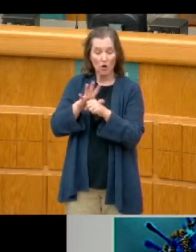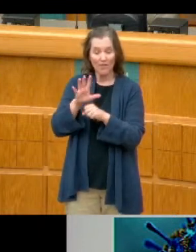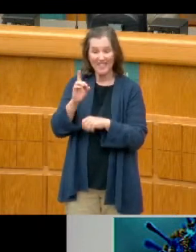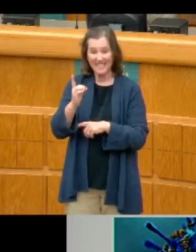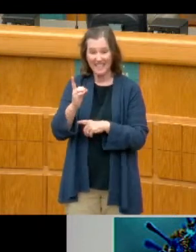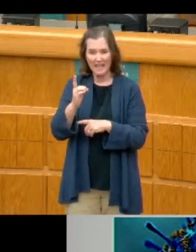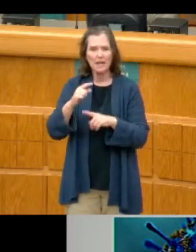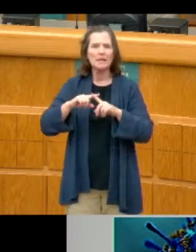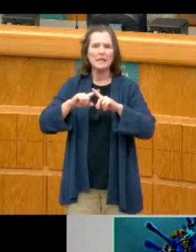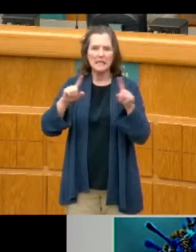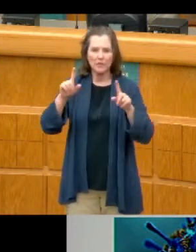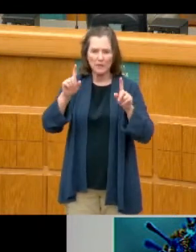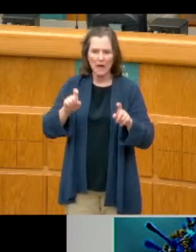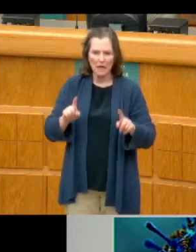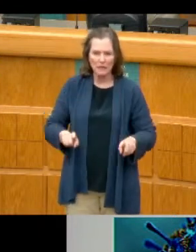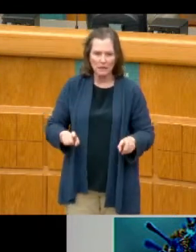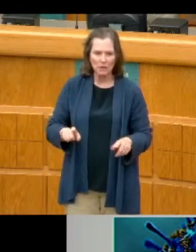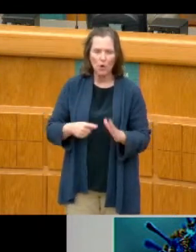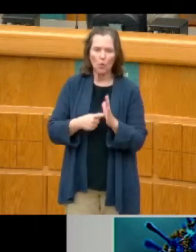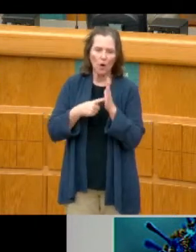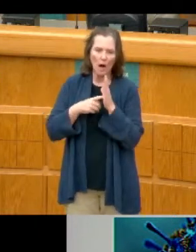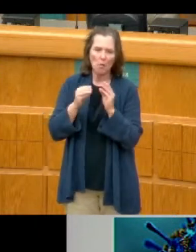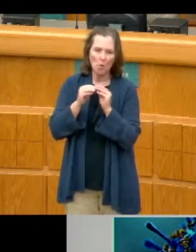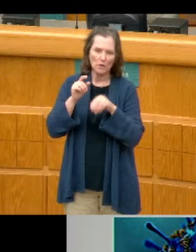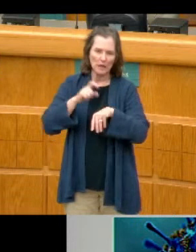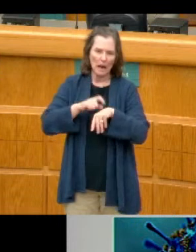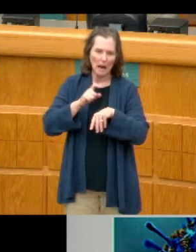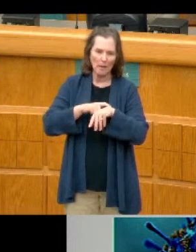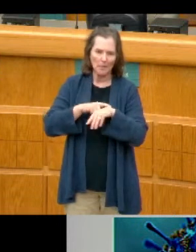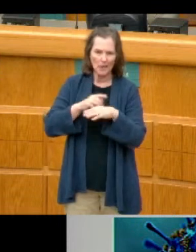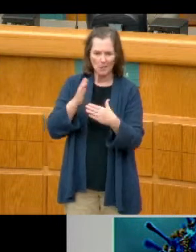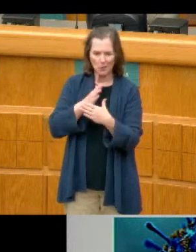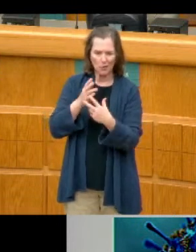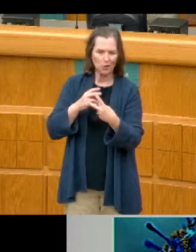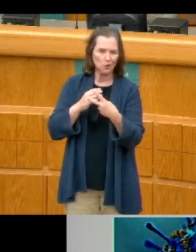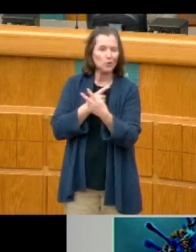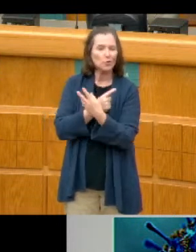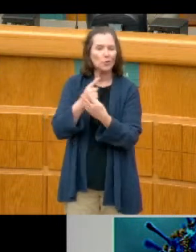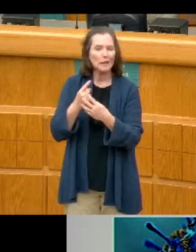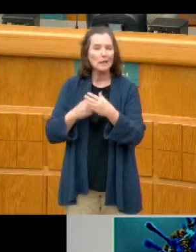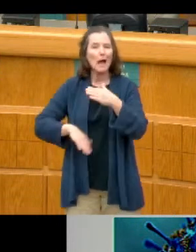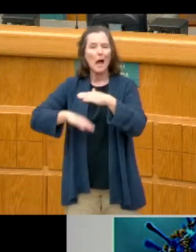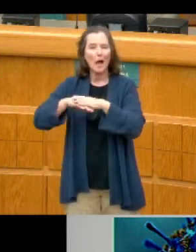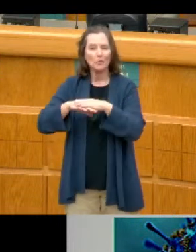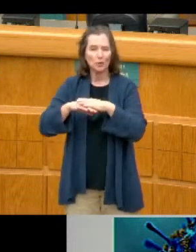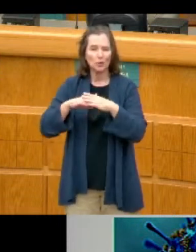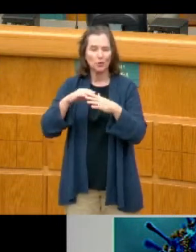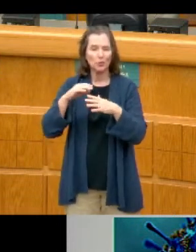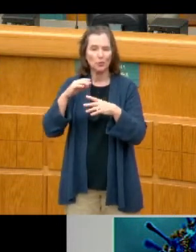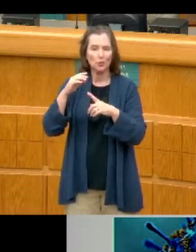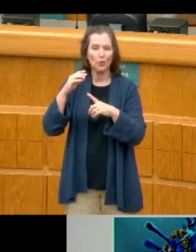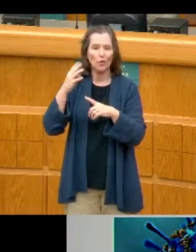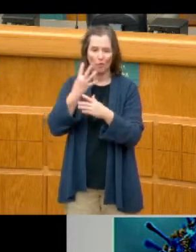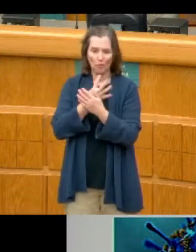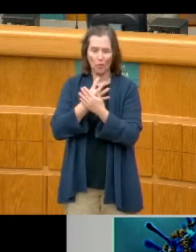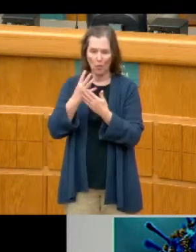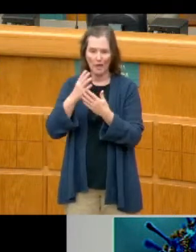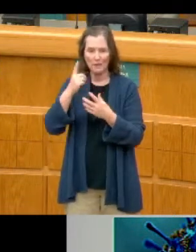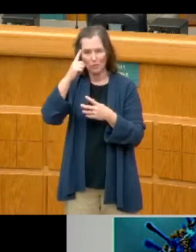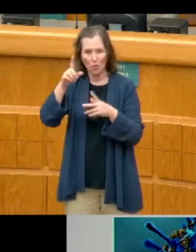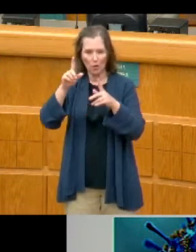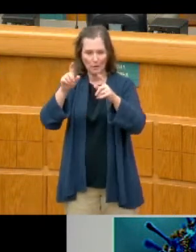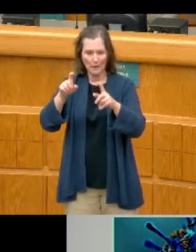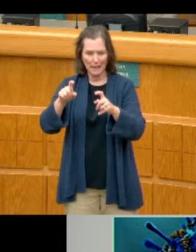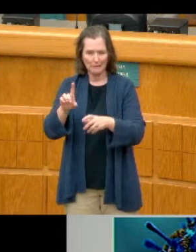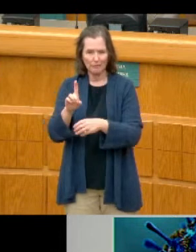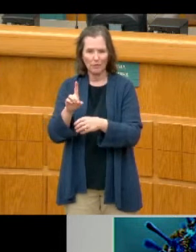and it takes time, sometimes as little as 2 weeks, sometimes up to 6 weeks. So it just depends, and as more tests get sent